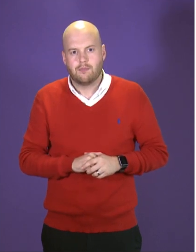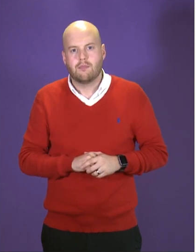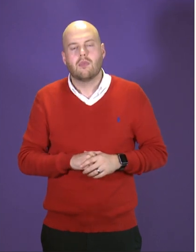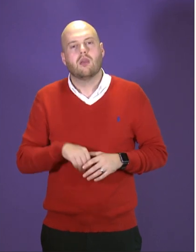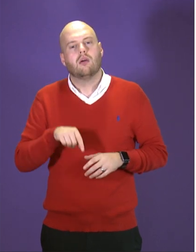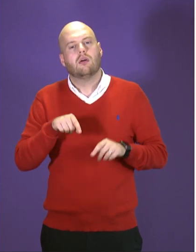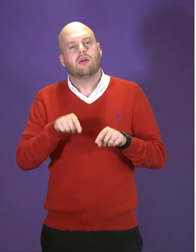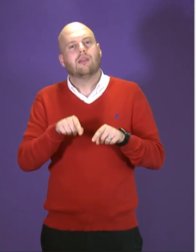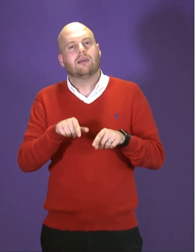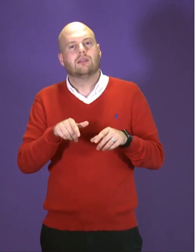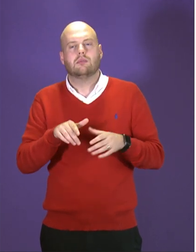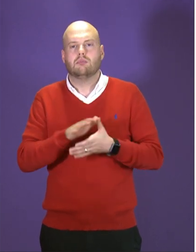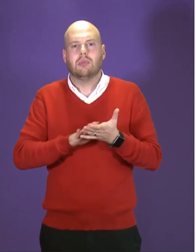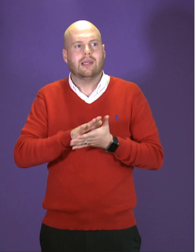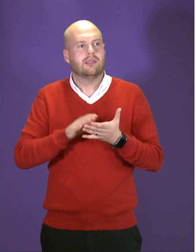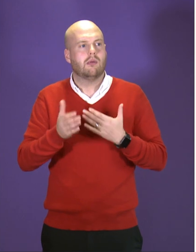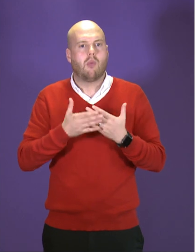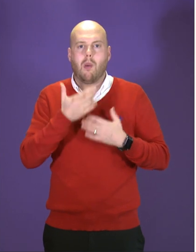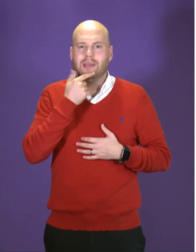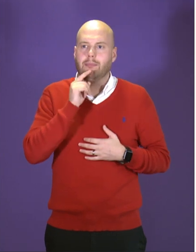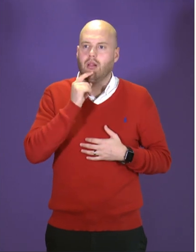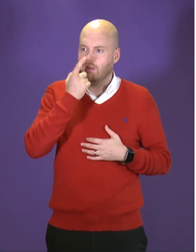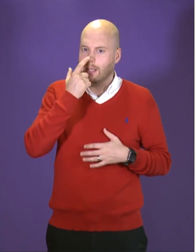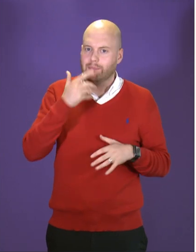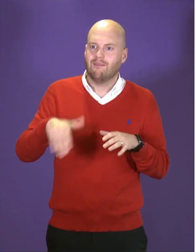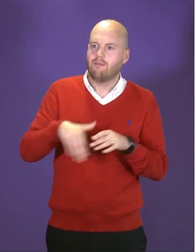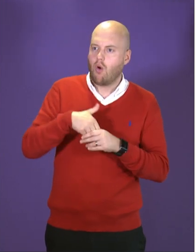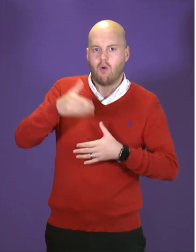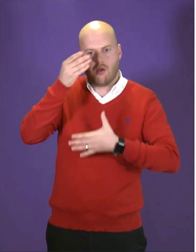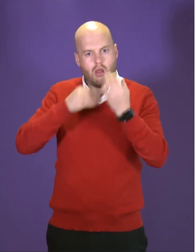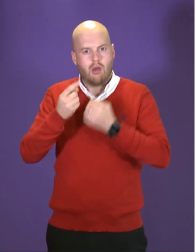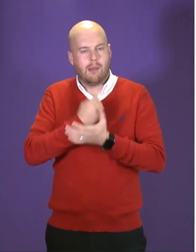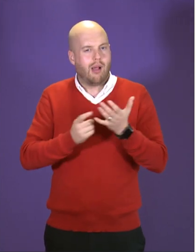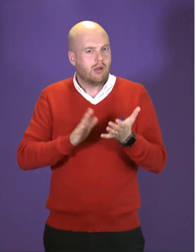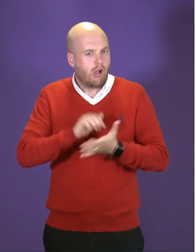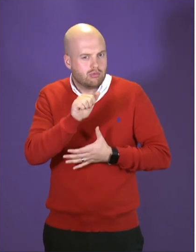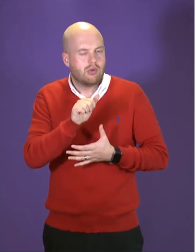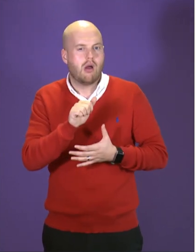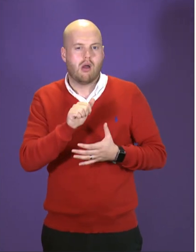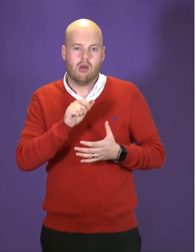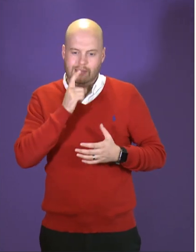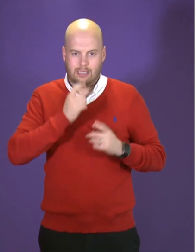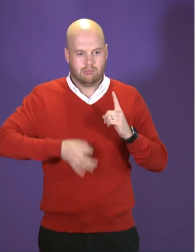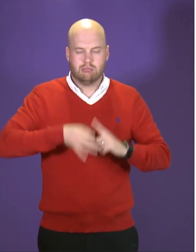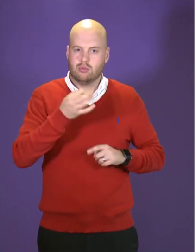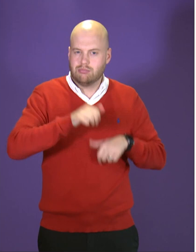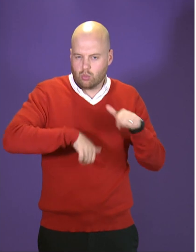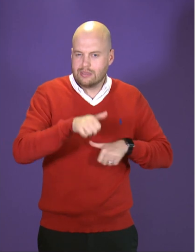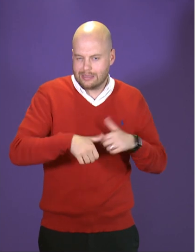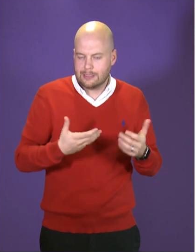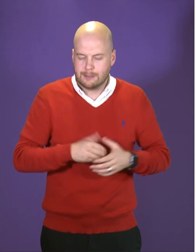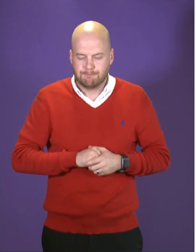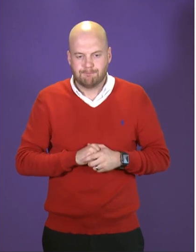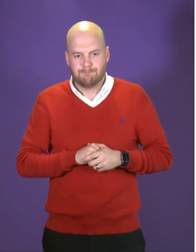involves more people into the culture, into the creative processes and so on. The